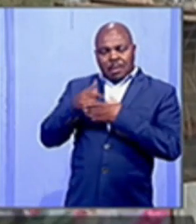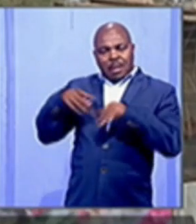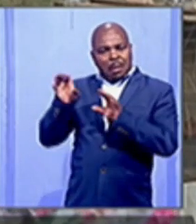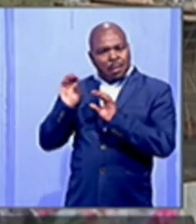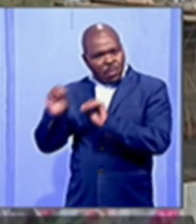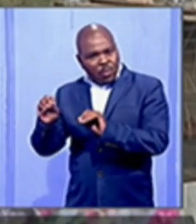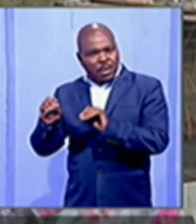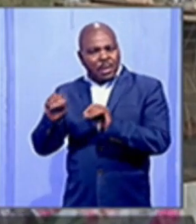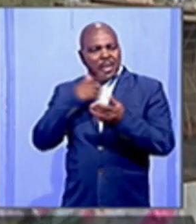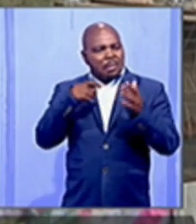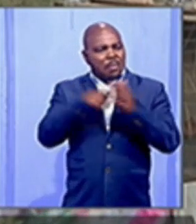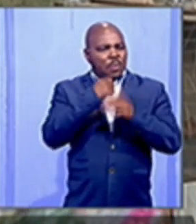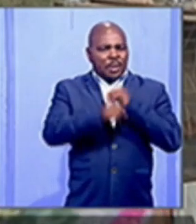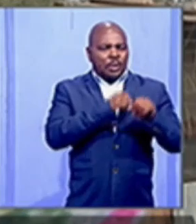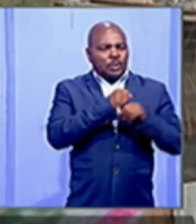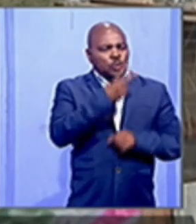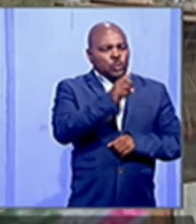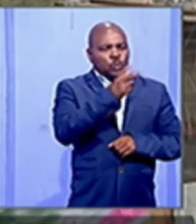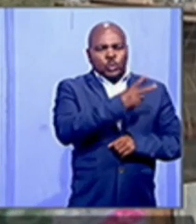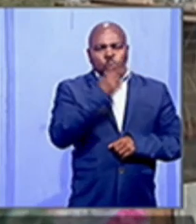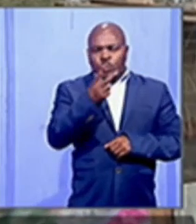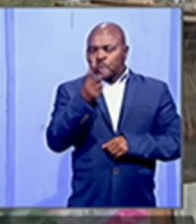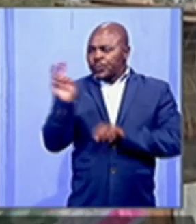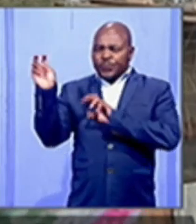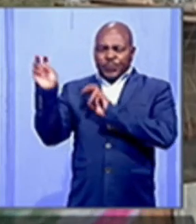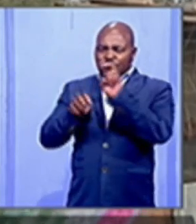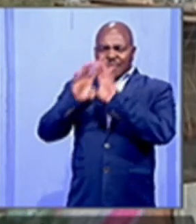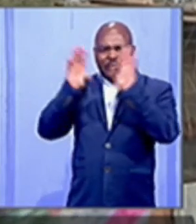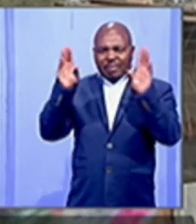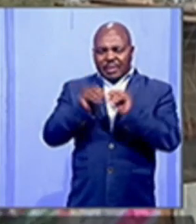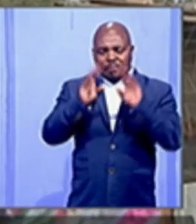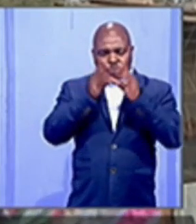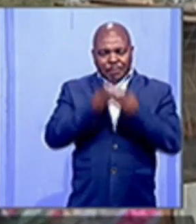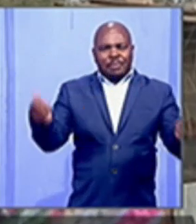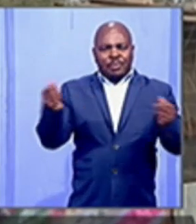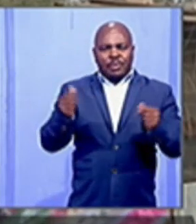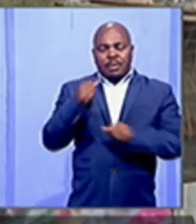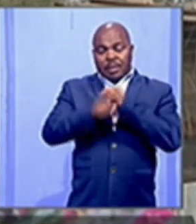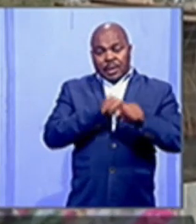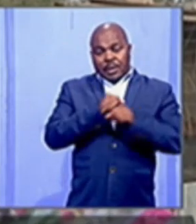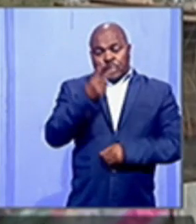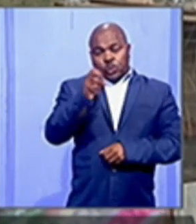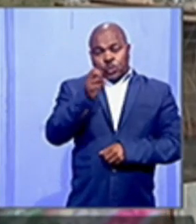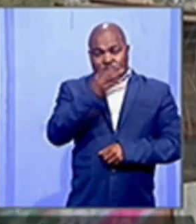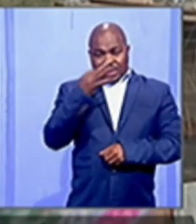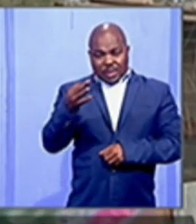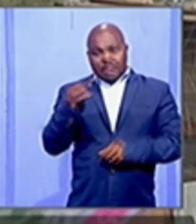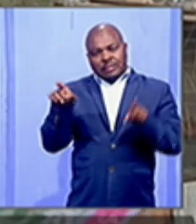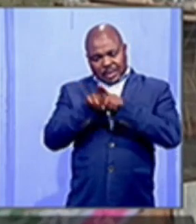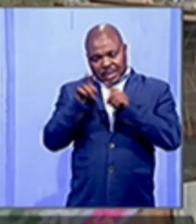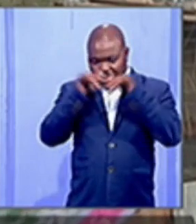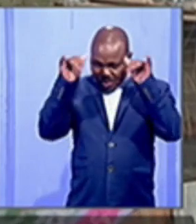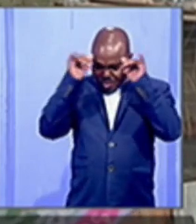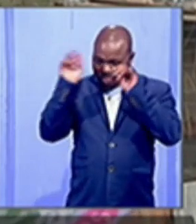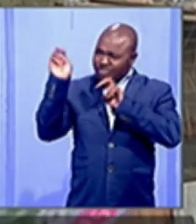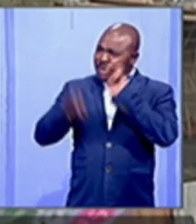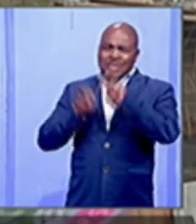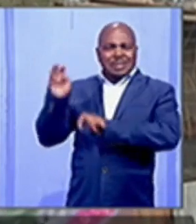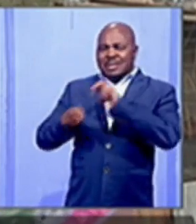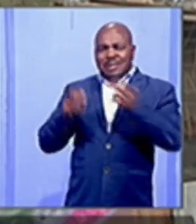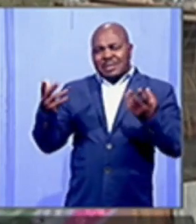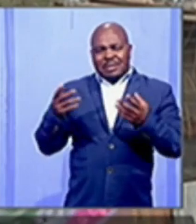dipudi ka 2022 le saka le tswetswe a tlo gona le sepe ka 2023 ke fa ba tsa dikgomo le tsone ba tsa dikgomo